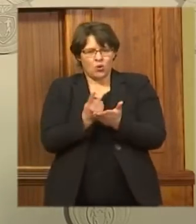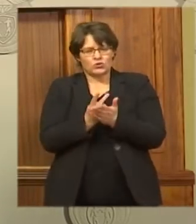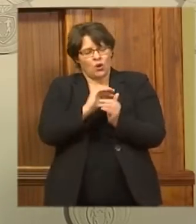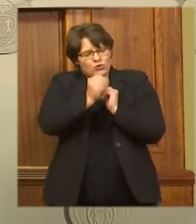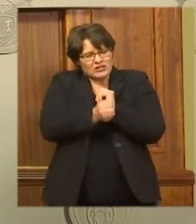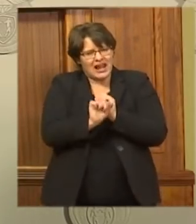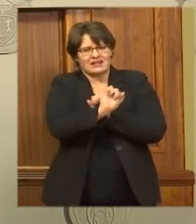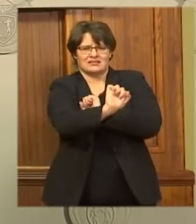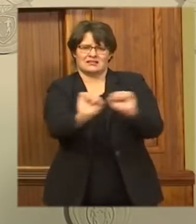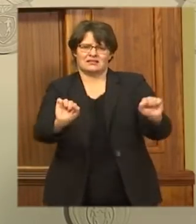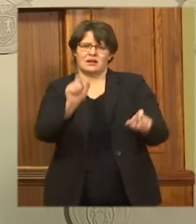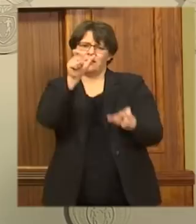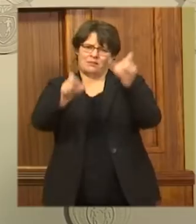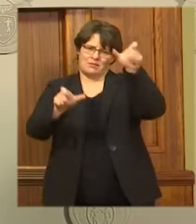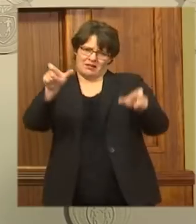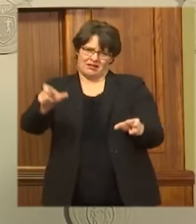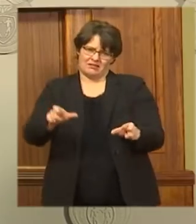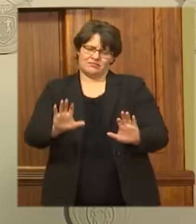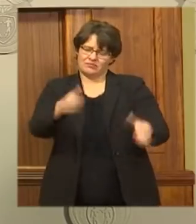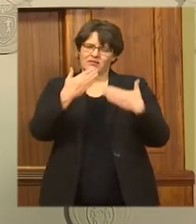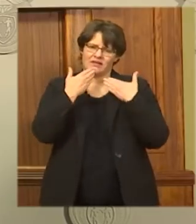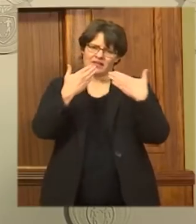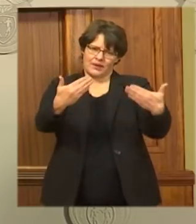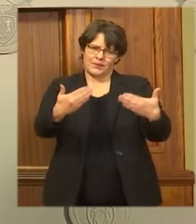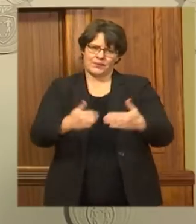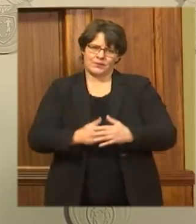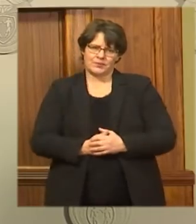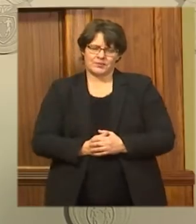her people. I thank you.